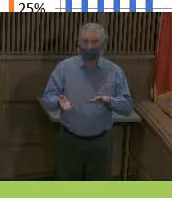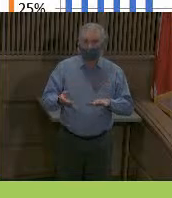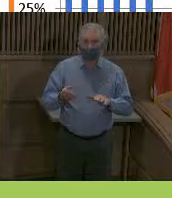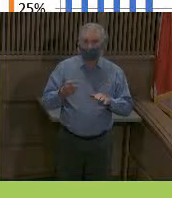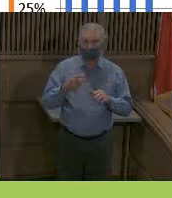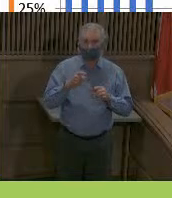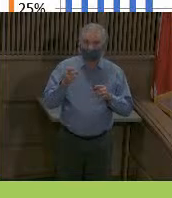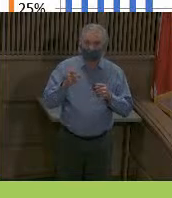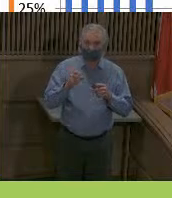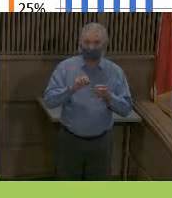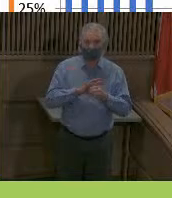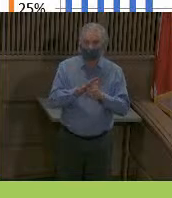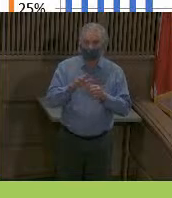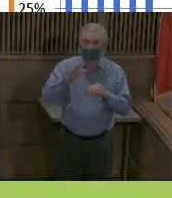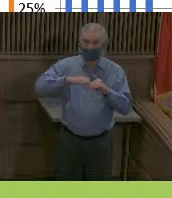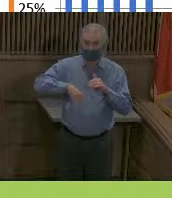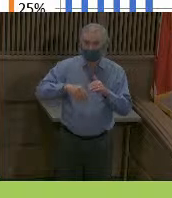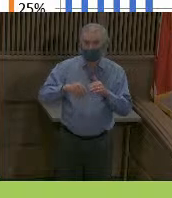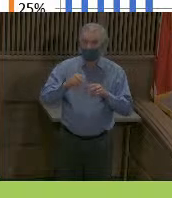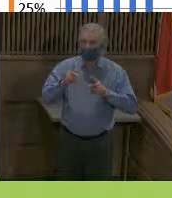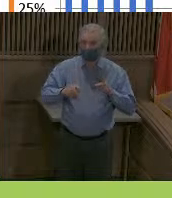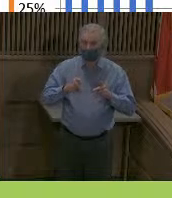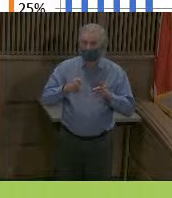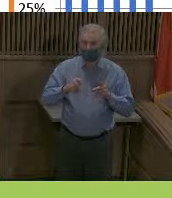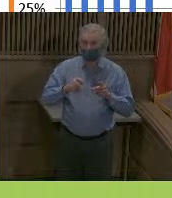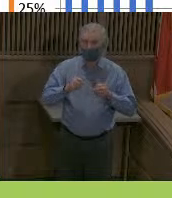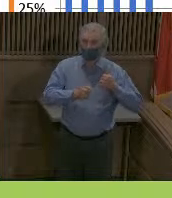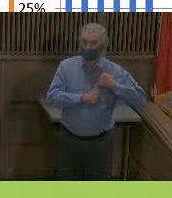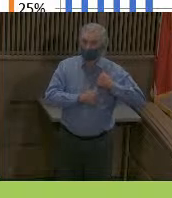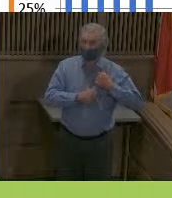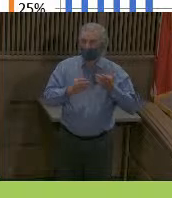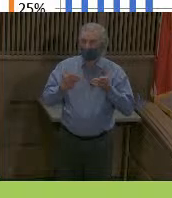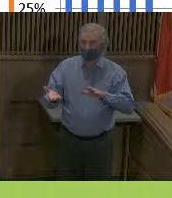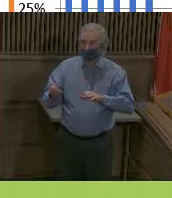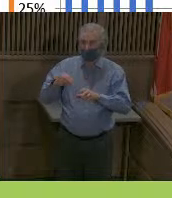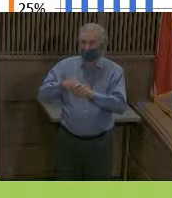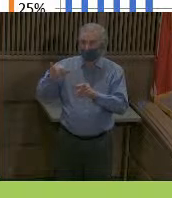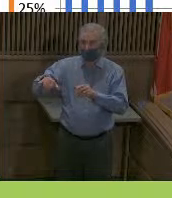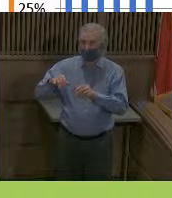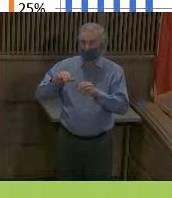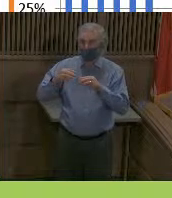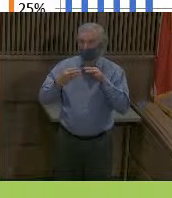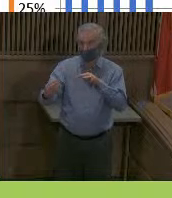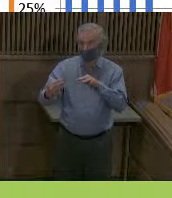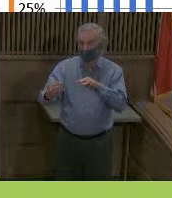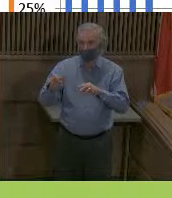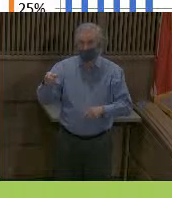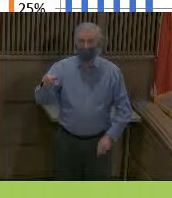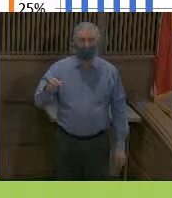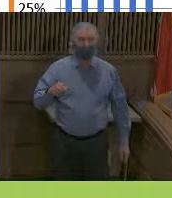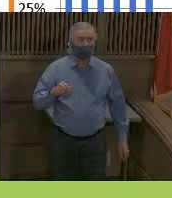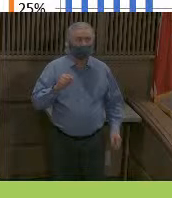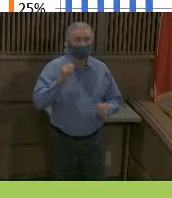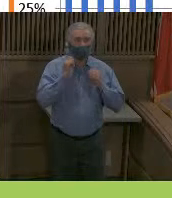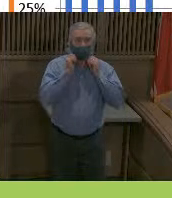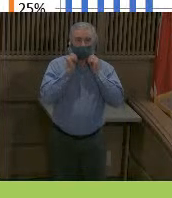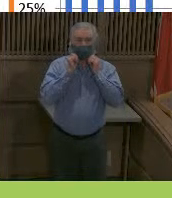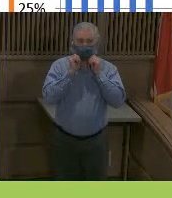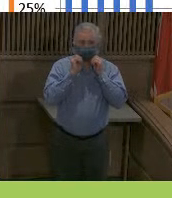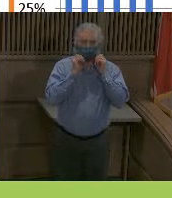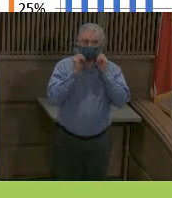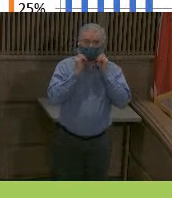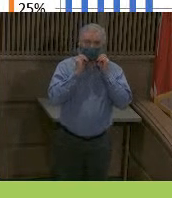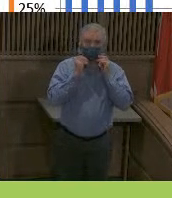deadly. It is not getting appreciably better. If you look at our charts and our census, you will see that across the